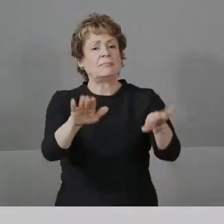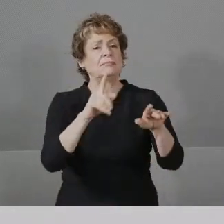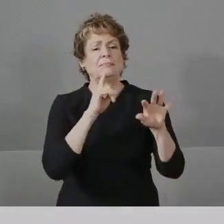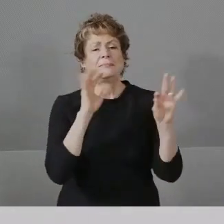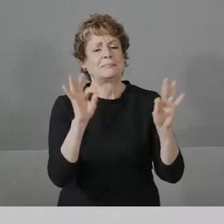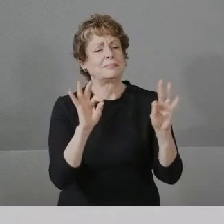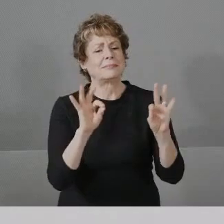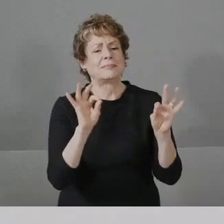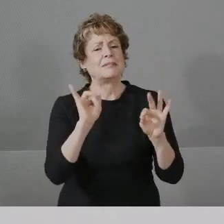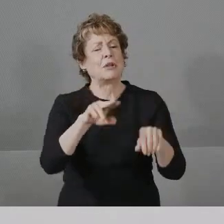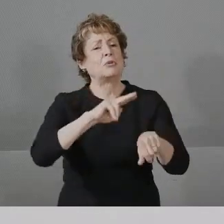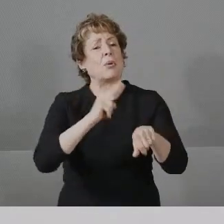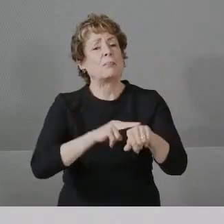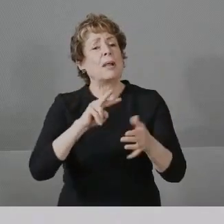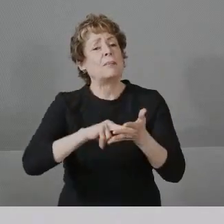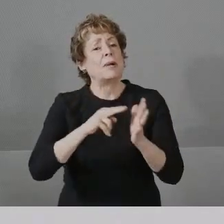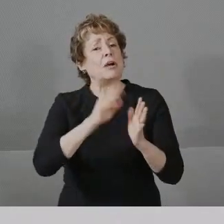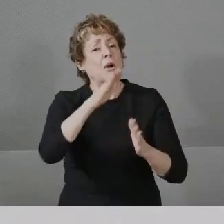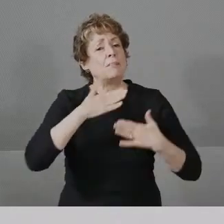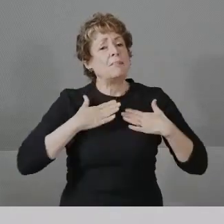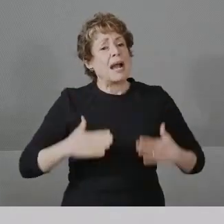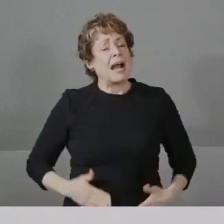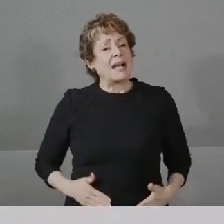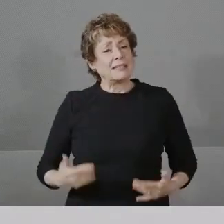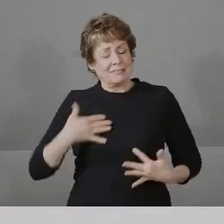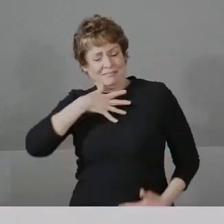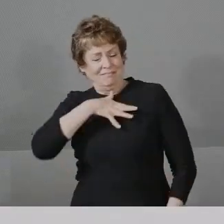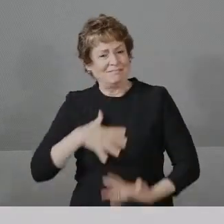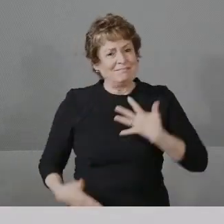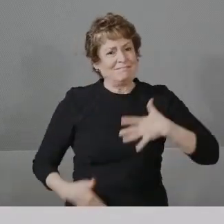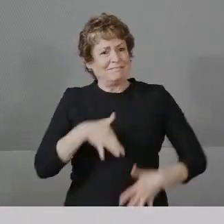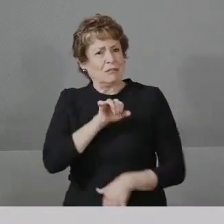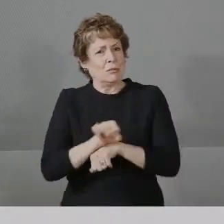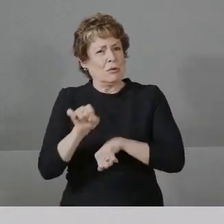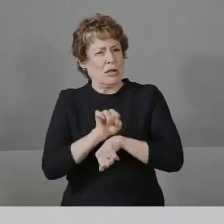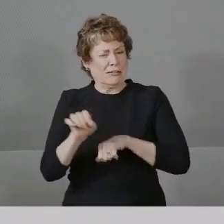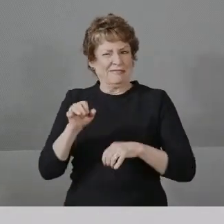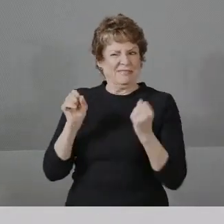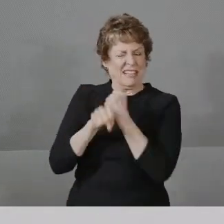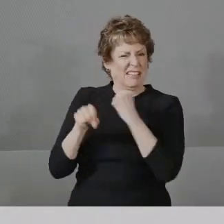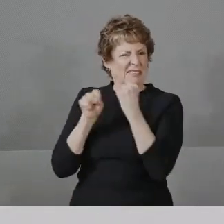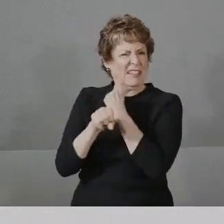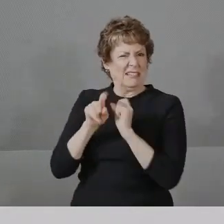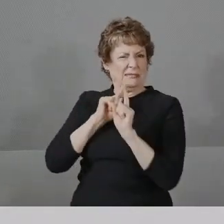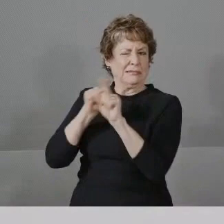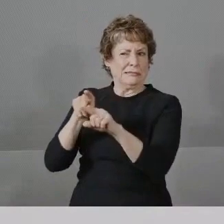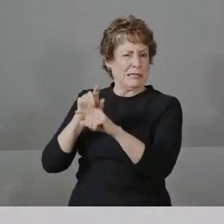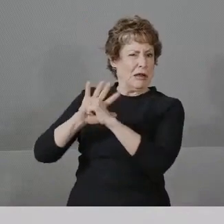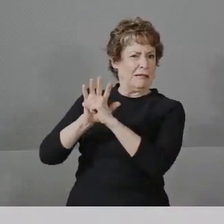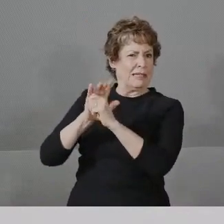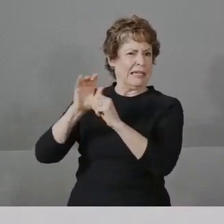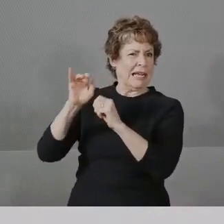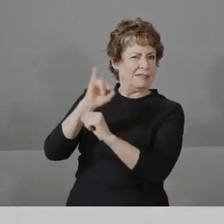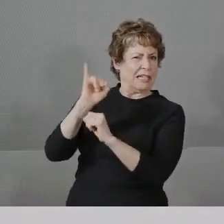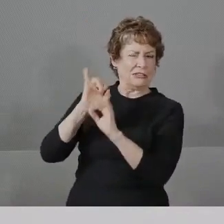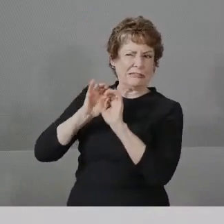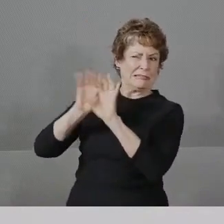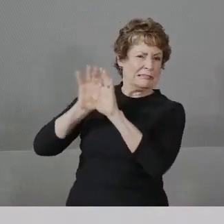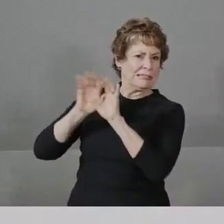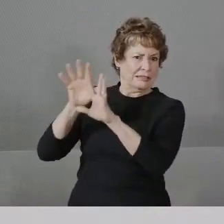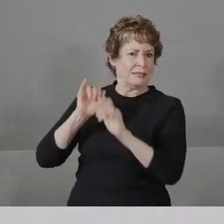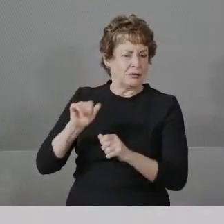second dose is required. It's either 21 or 28 days after the vaccination. And for the Pfizer vaccine that we're receiving today, the